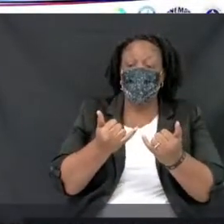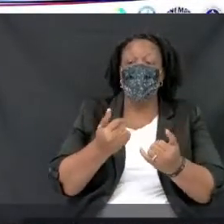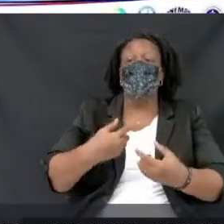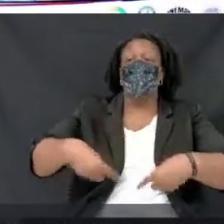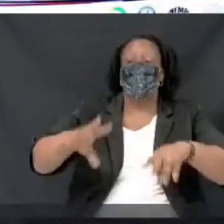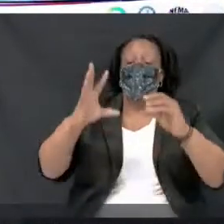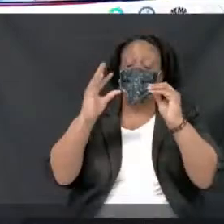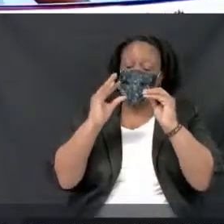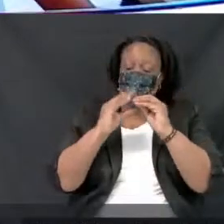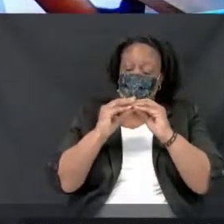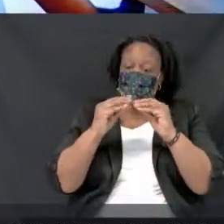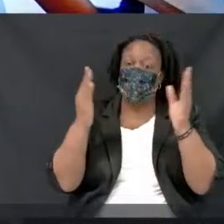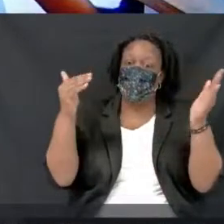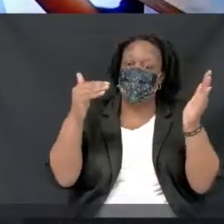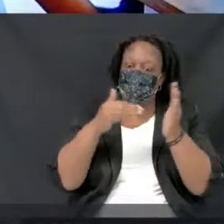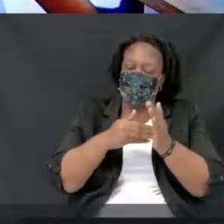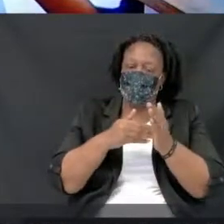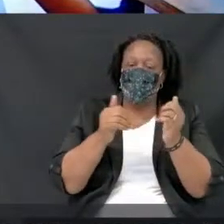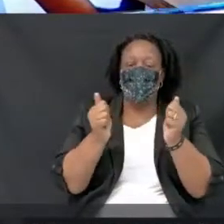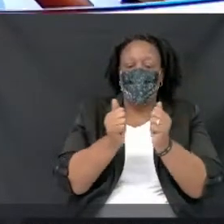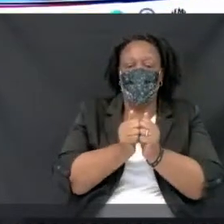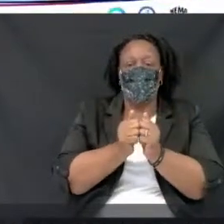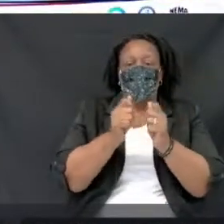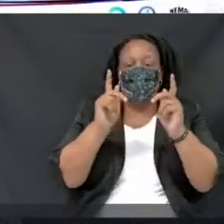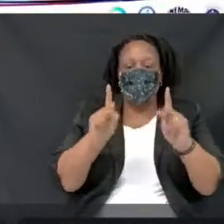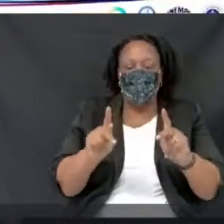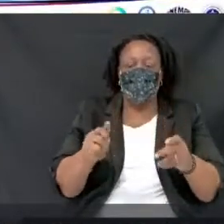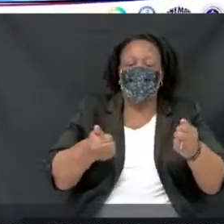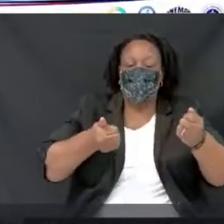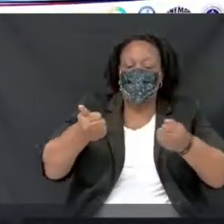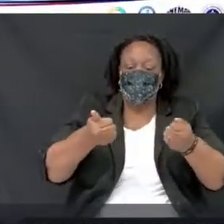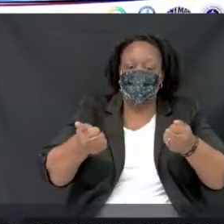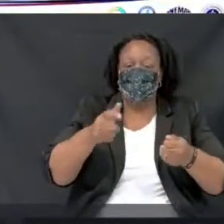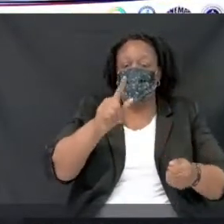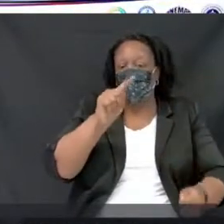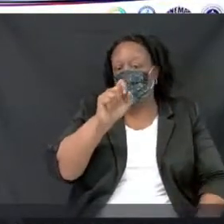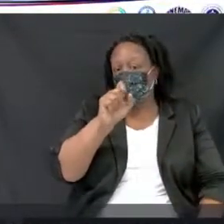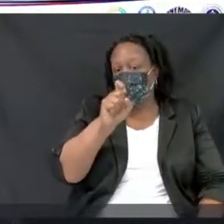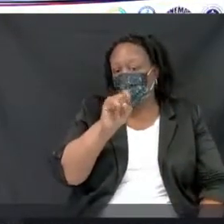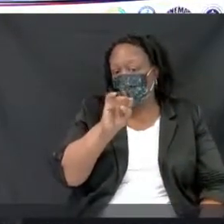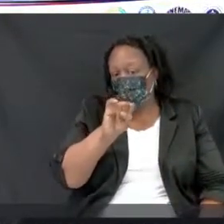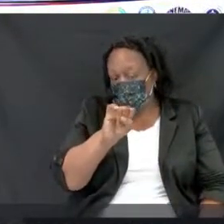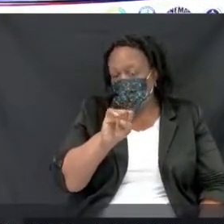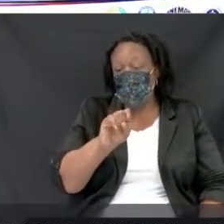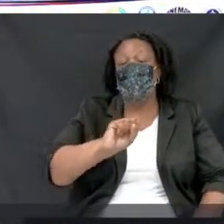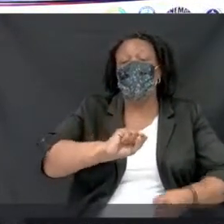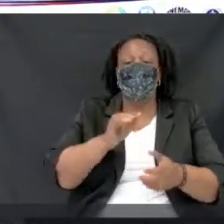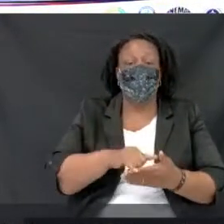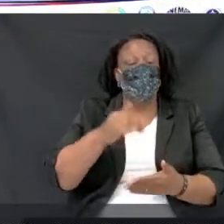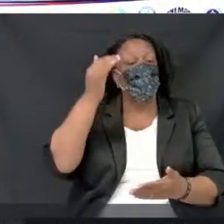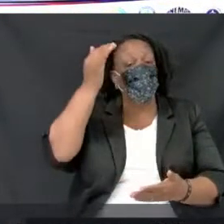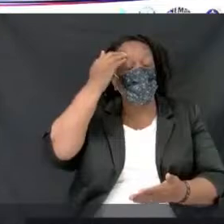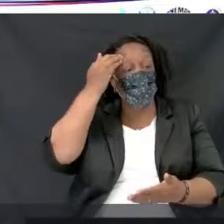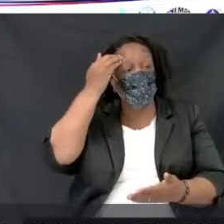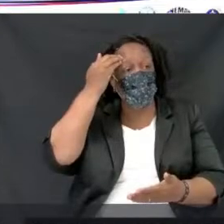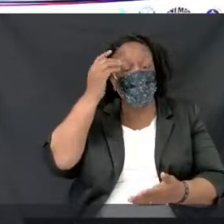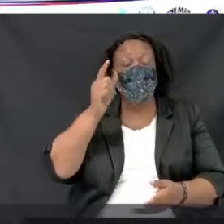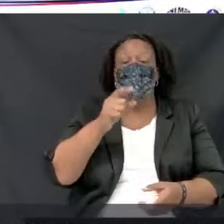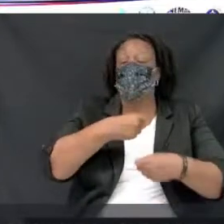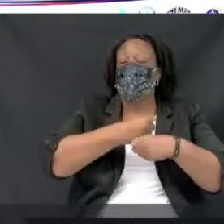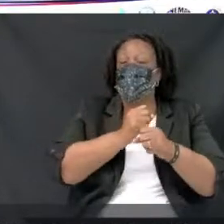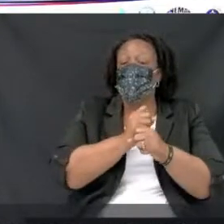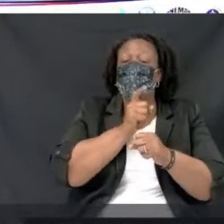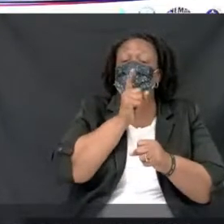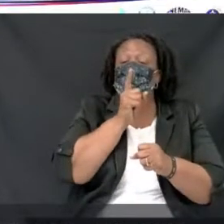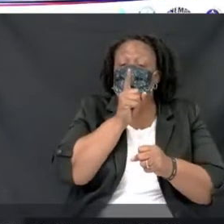will engage the major providers and ask them to please ensure that persons within the coming off the cruise ship and